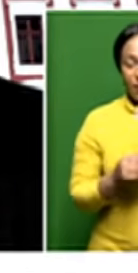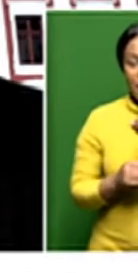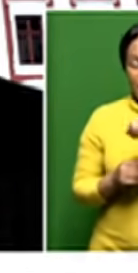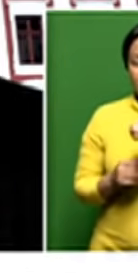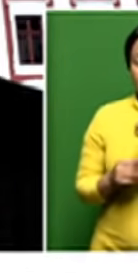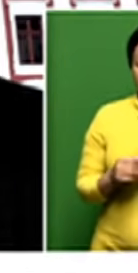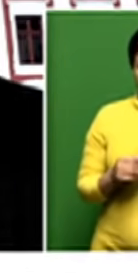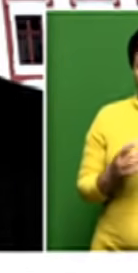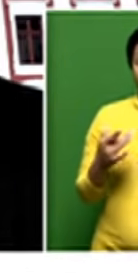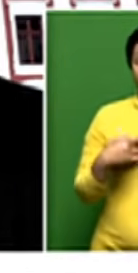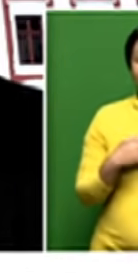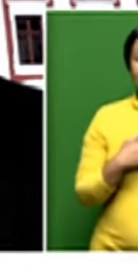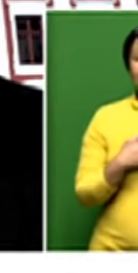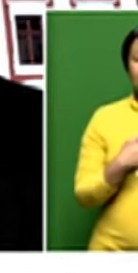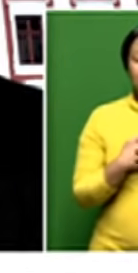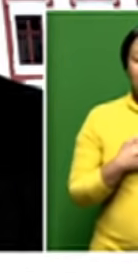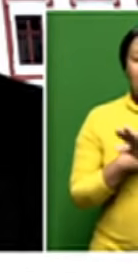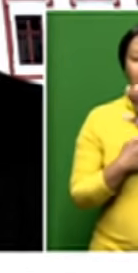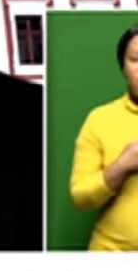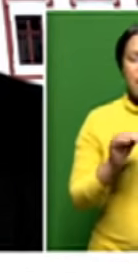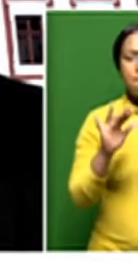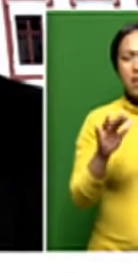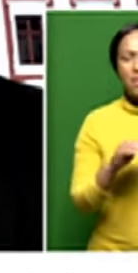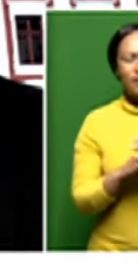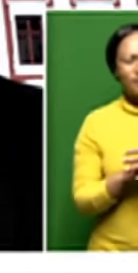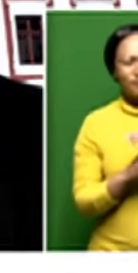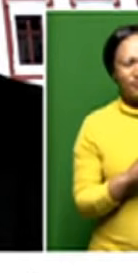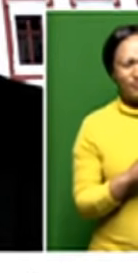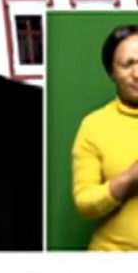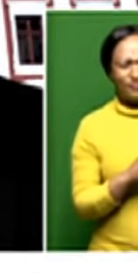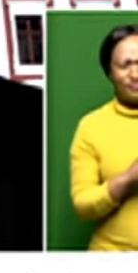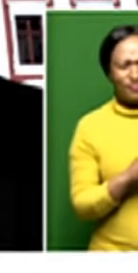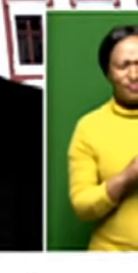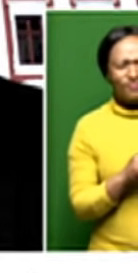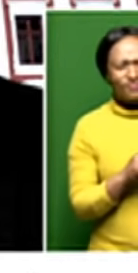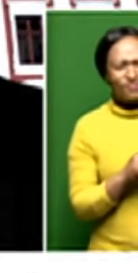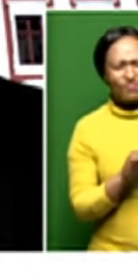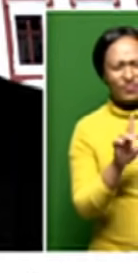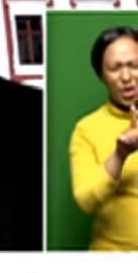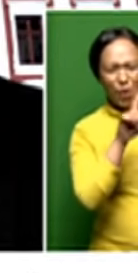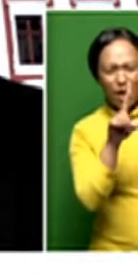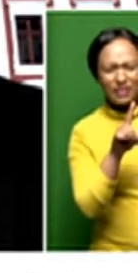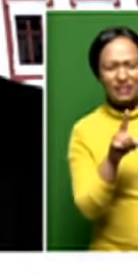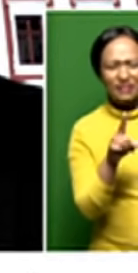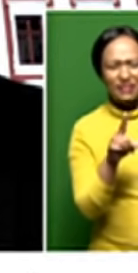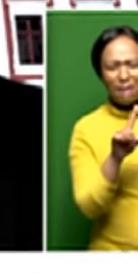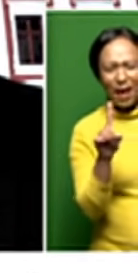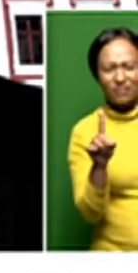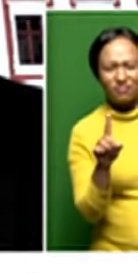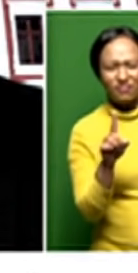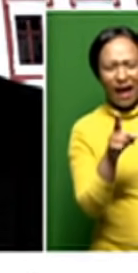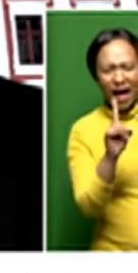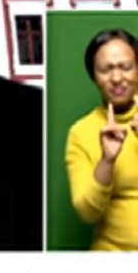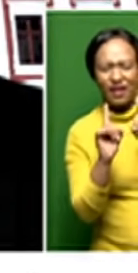your average South African is sitting in the same position. There are a lot more questions than answers. In fact, there are very few answers at this point in time.